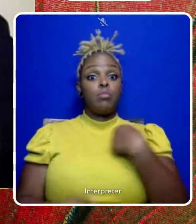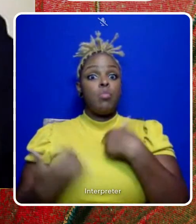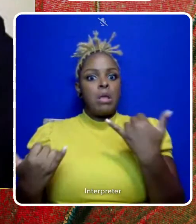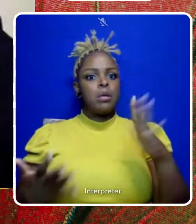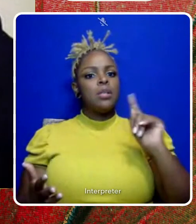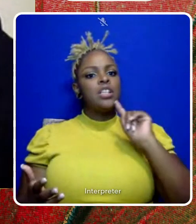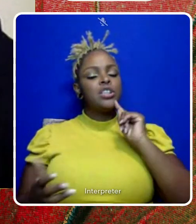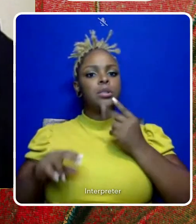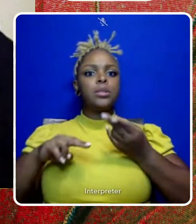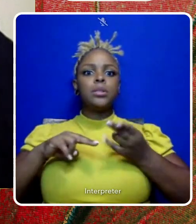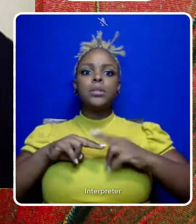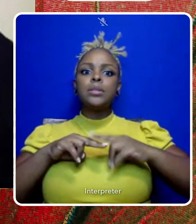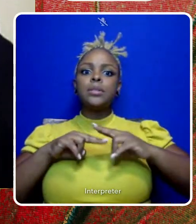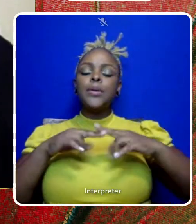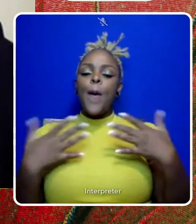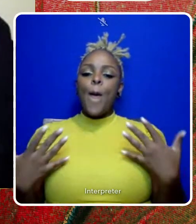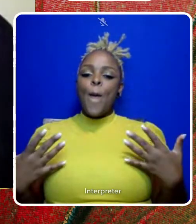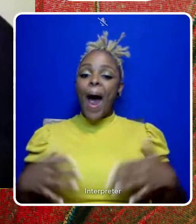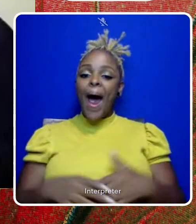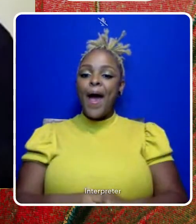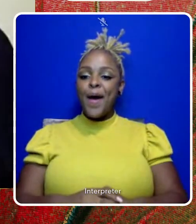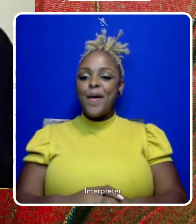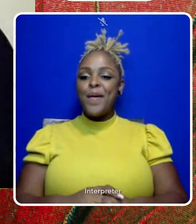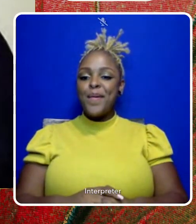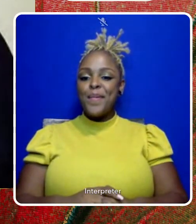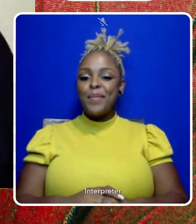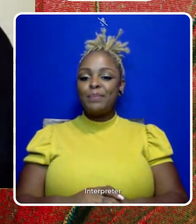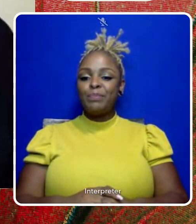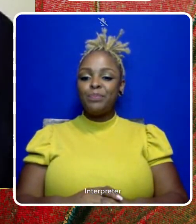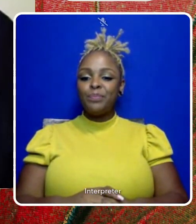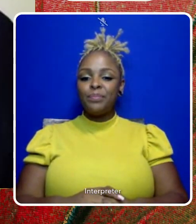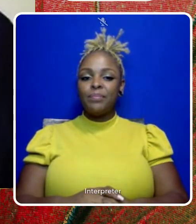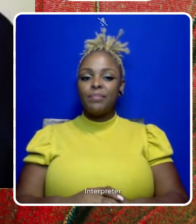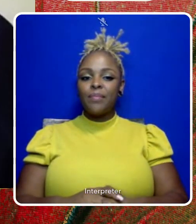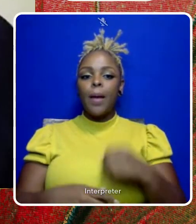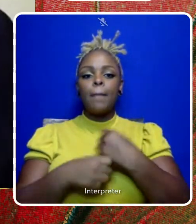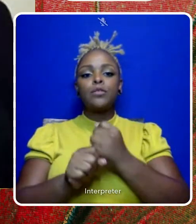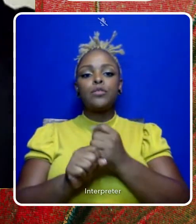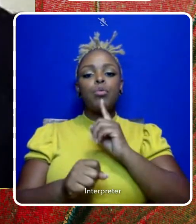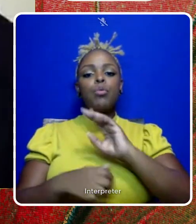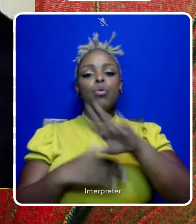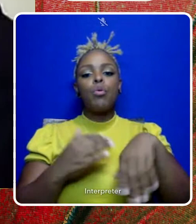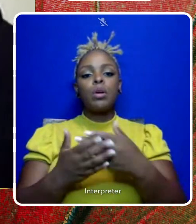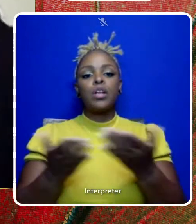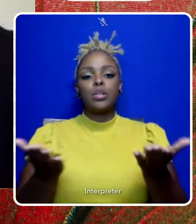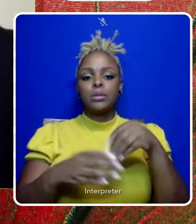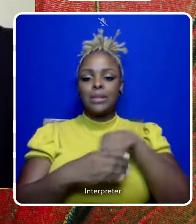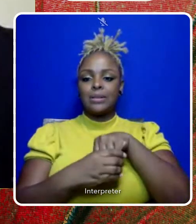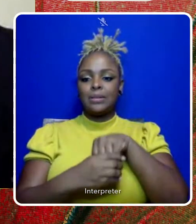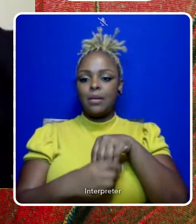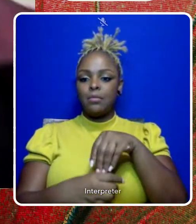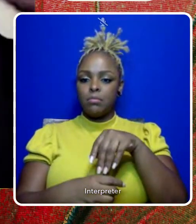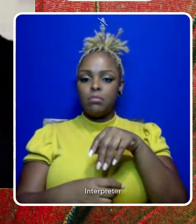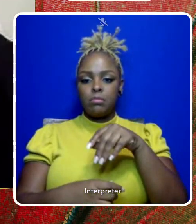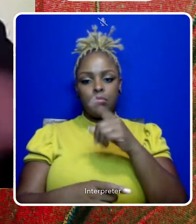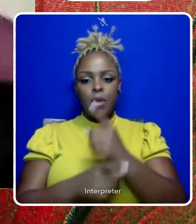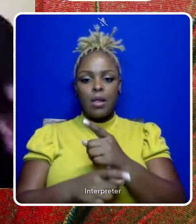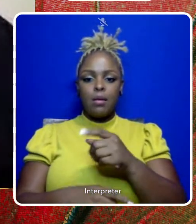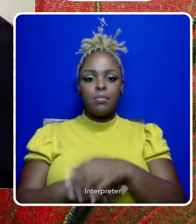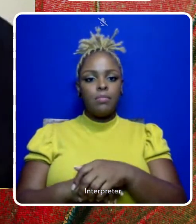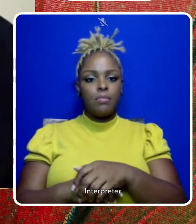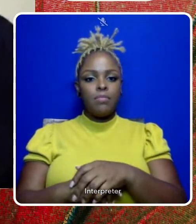know. You know. So just make sure that you're all inside, right? Make sure that you're all inside and make sure that you're all here so you can keep